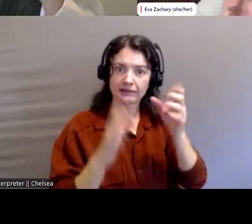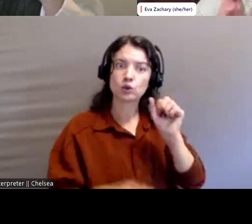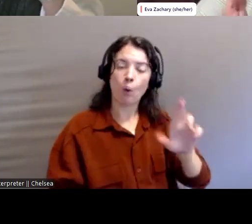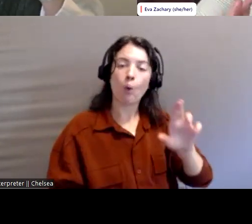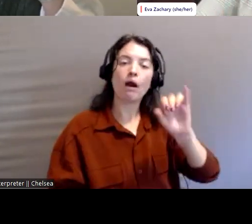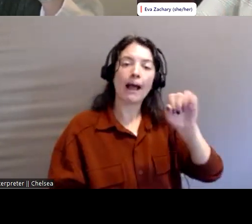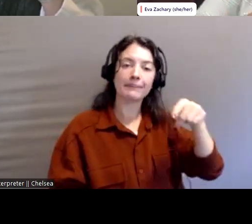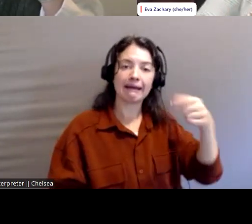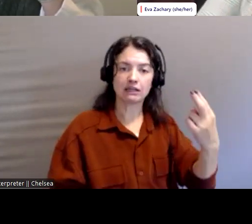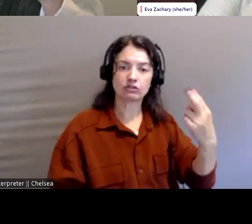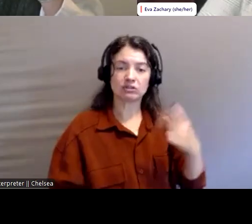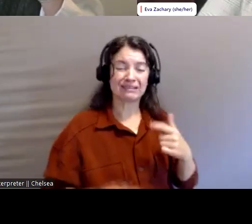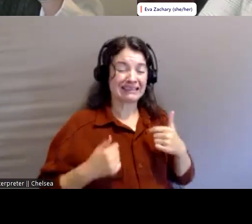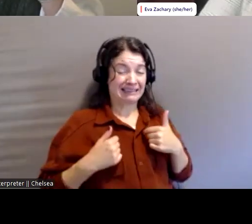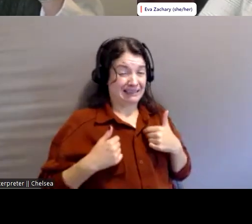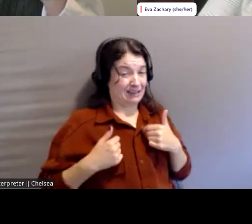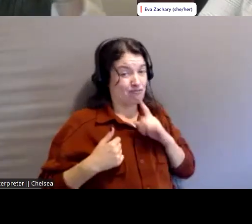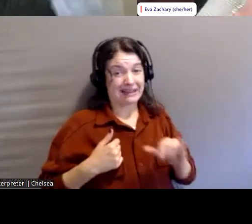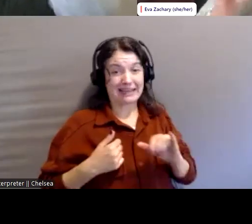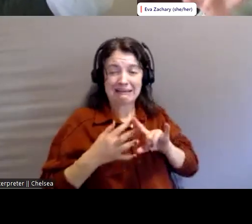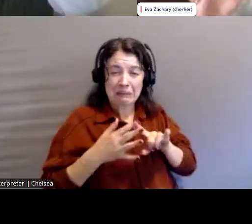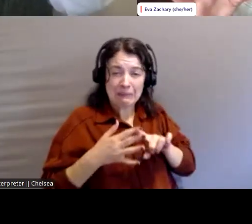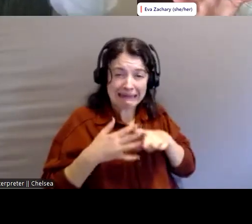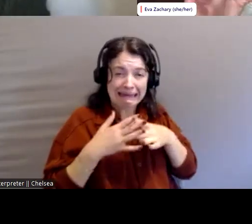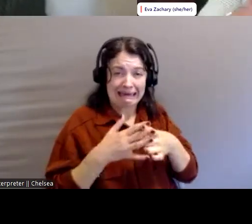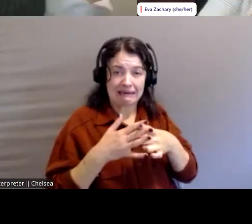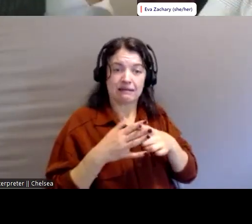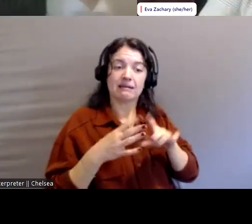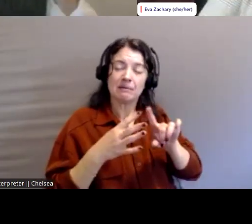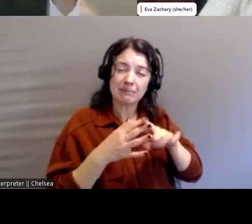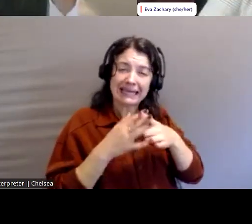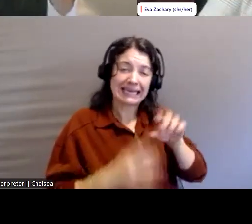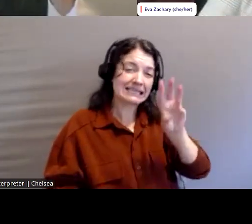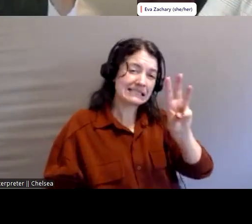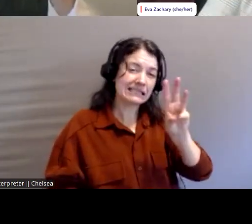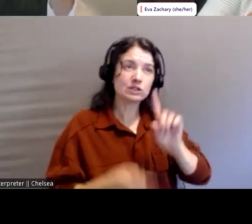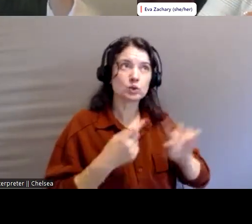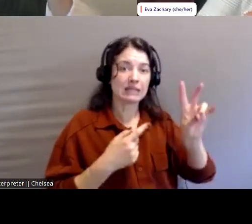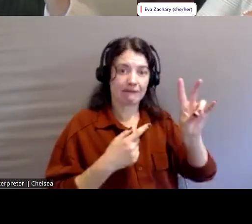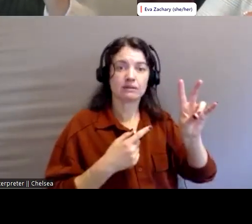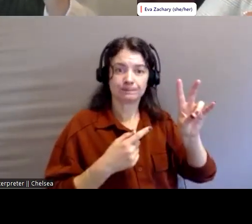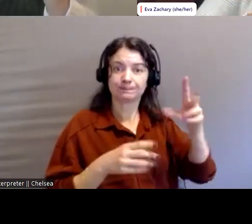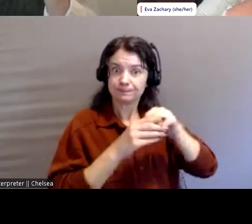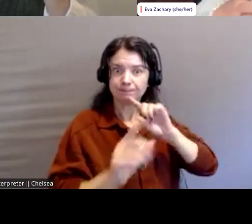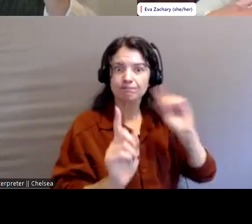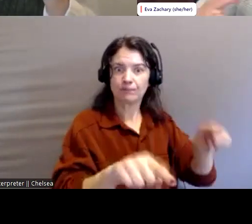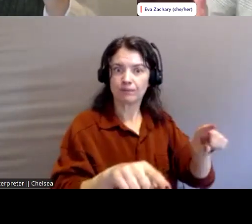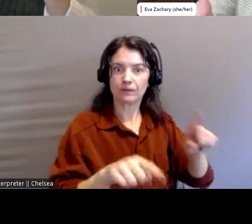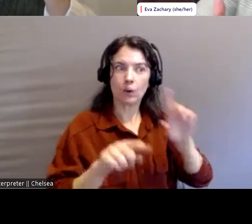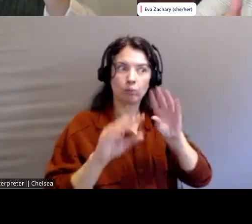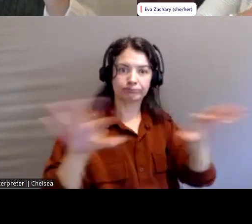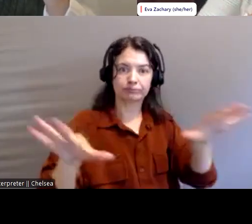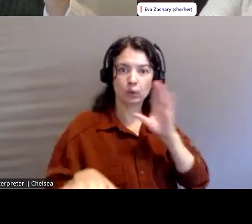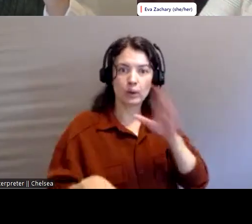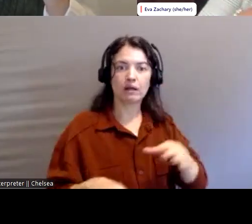are the preliminary 6 and 7 in the report that are coming out, and we are building and